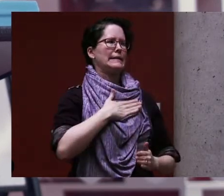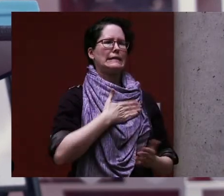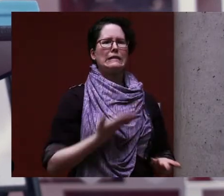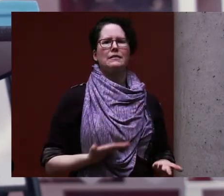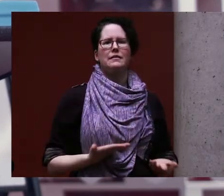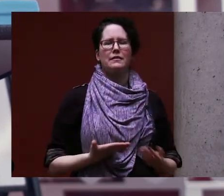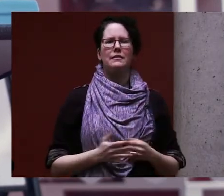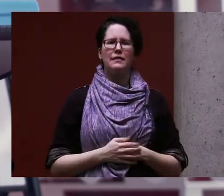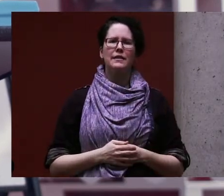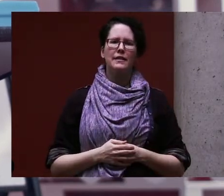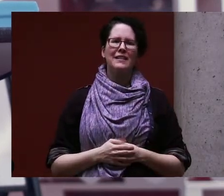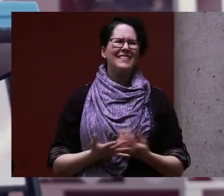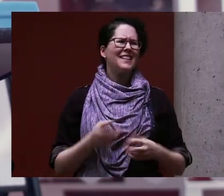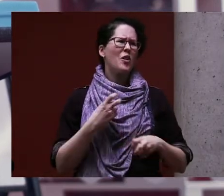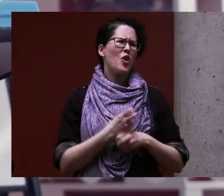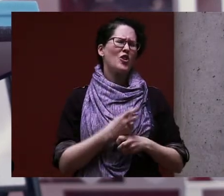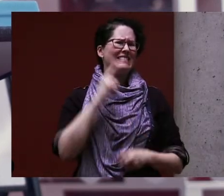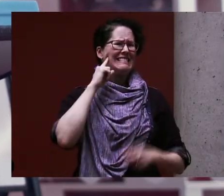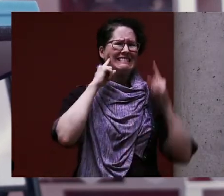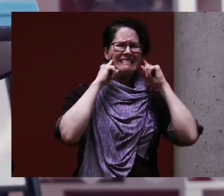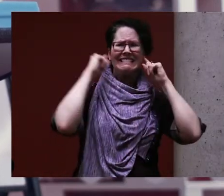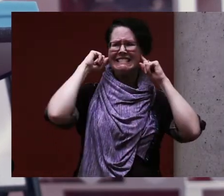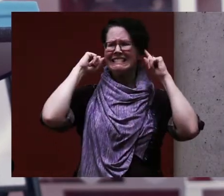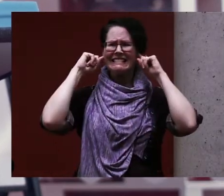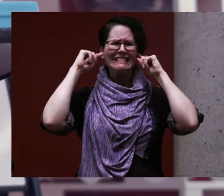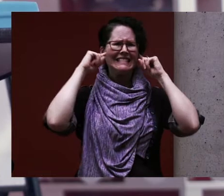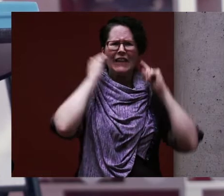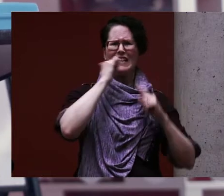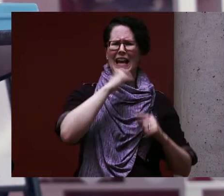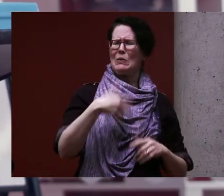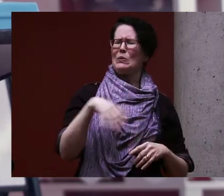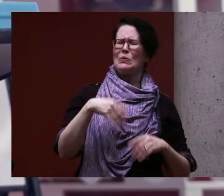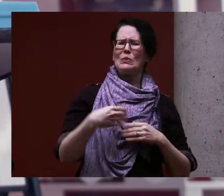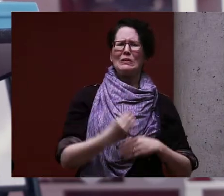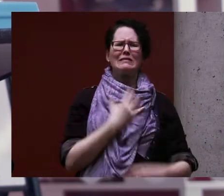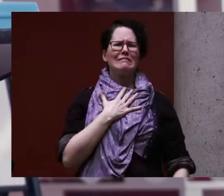So, that's hard to hear every day.